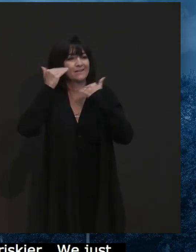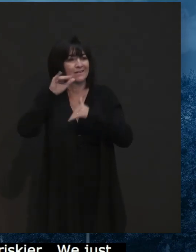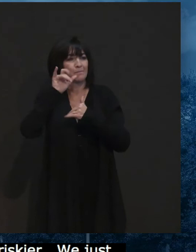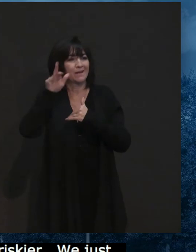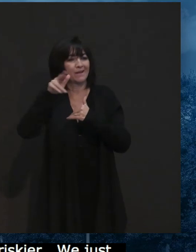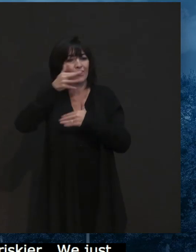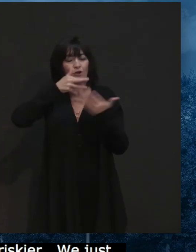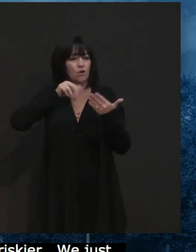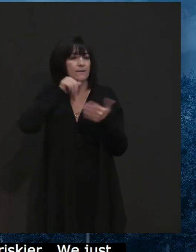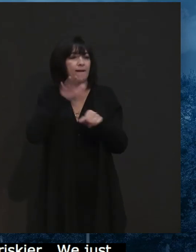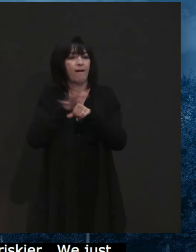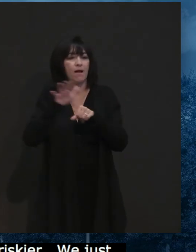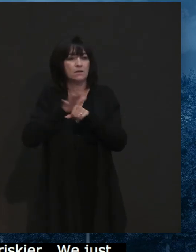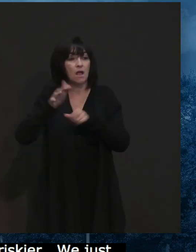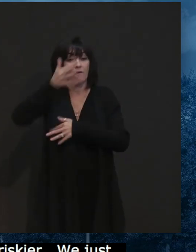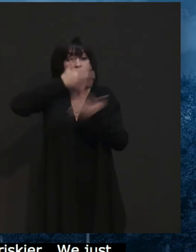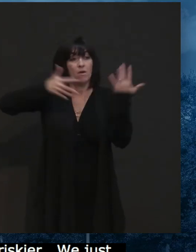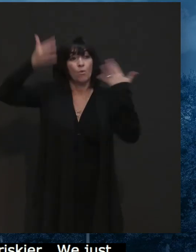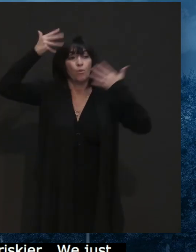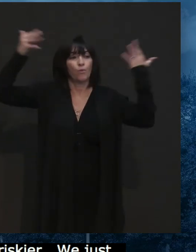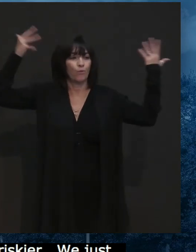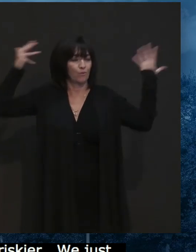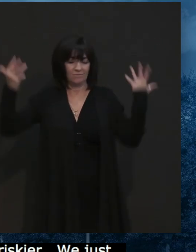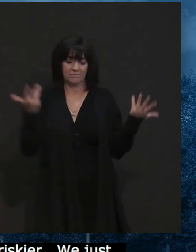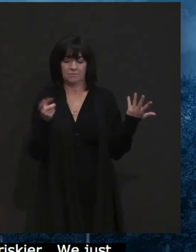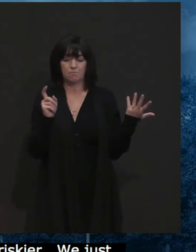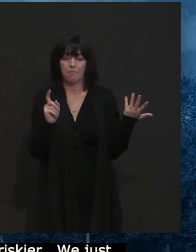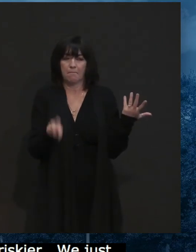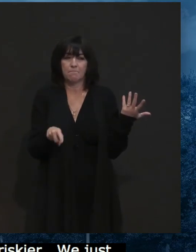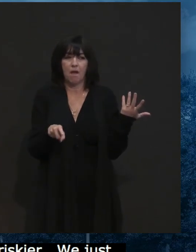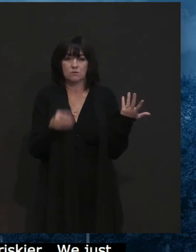in is going to be a good solution.